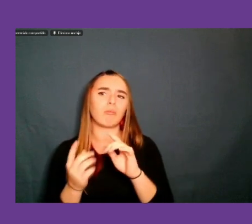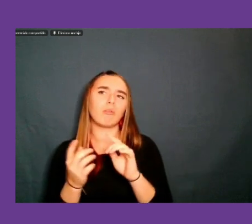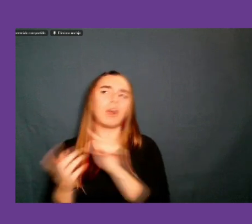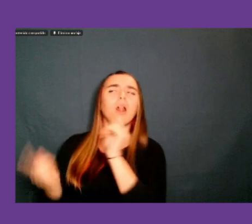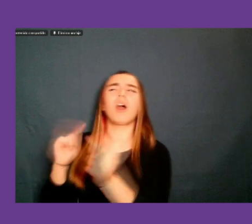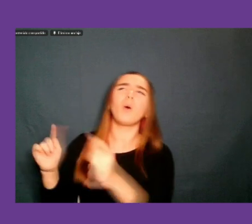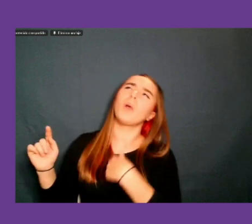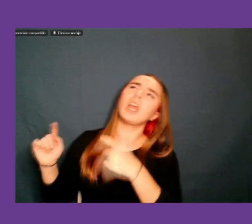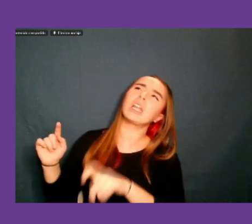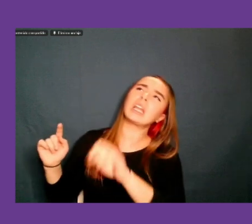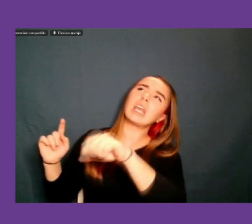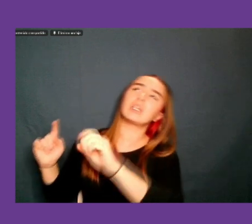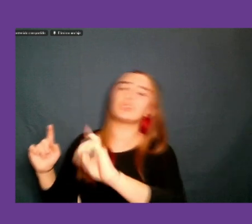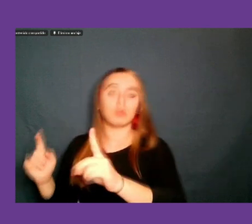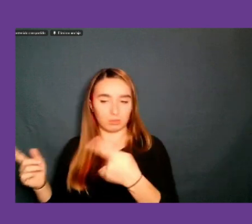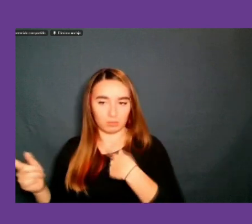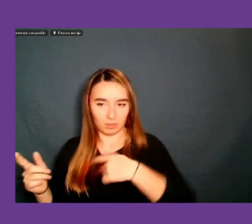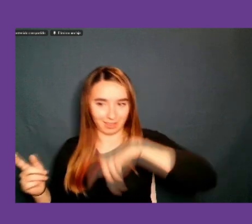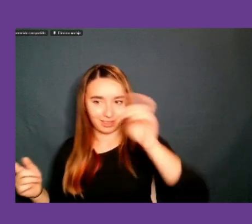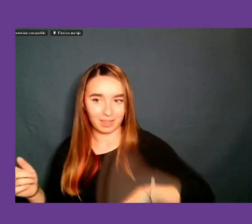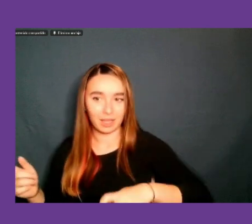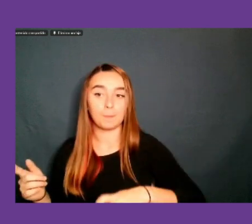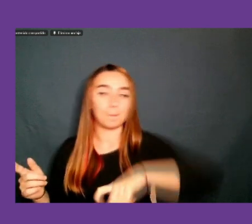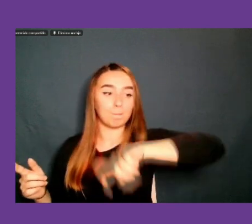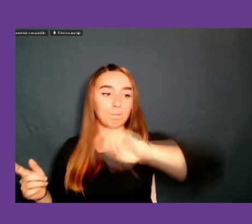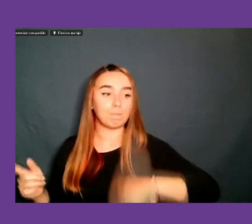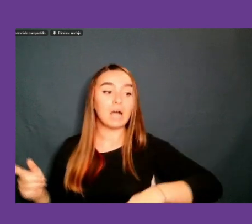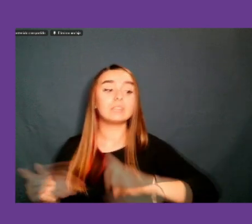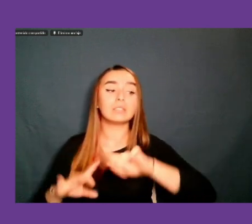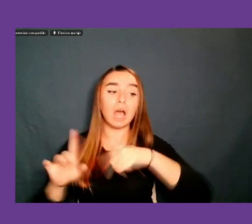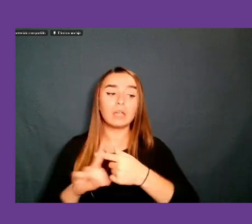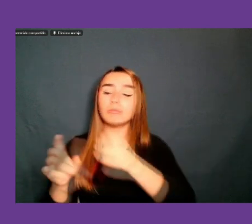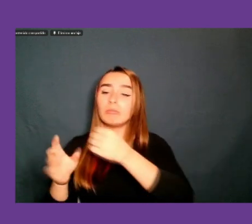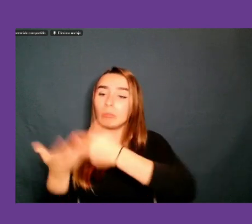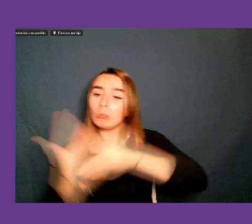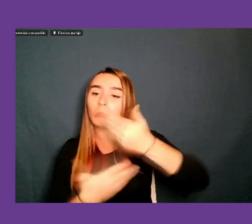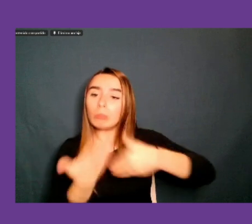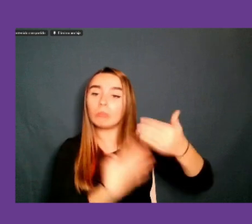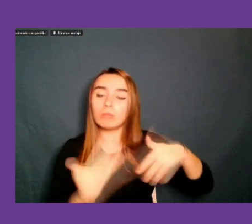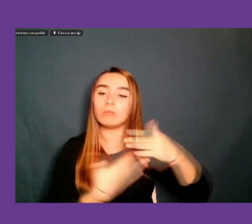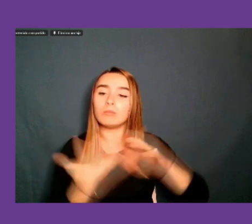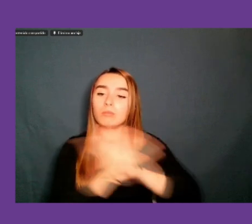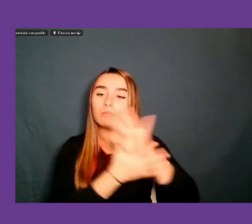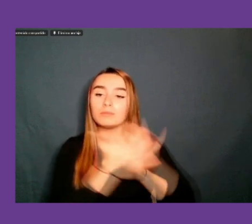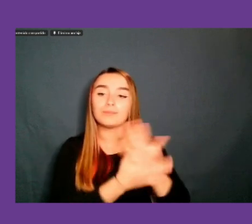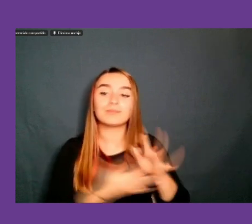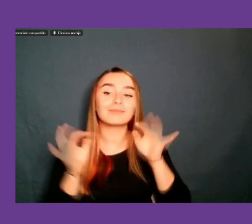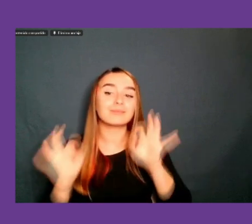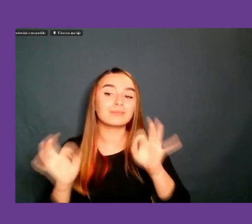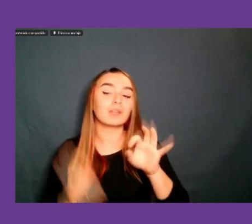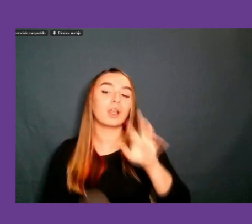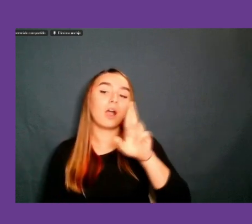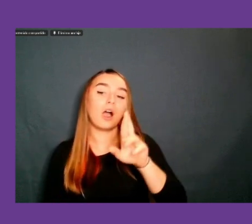what has taken most time in the special task force and also the discussion with the joint technical body is the RTT, so the real-time